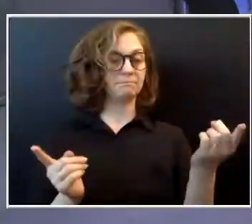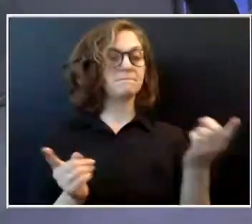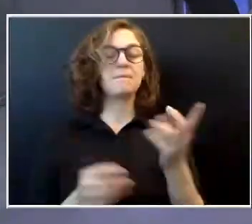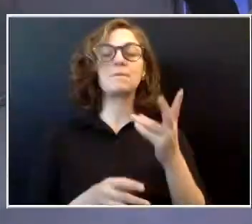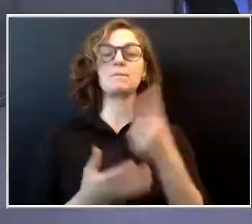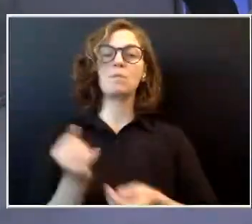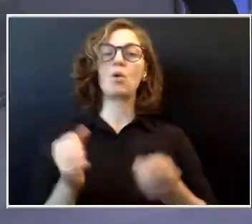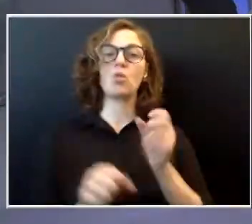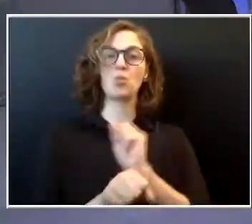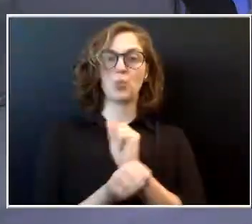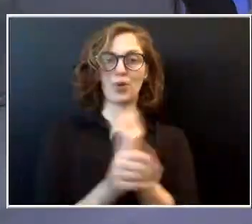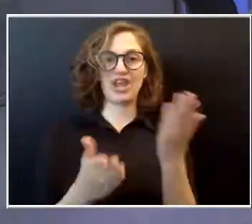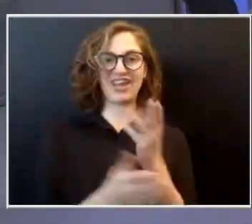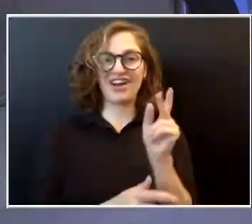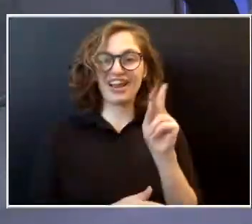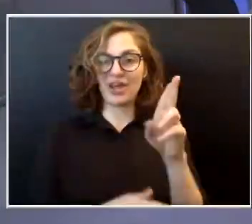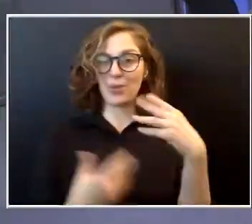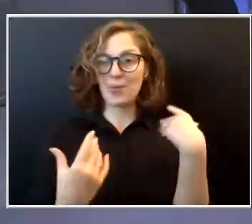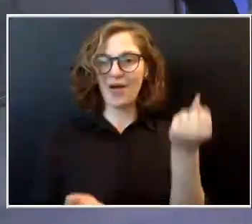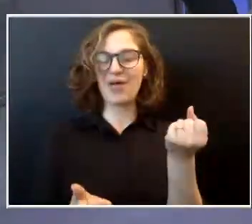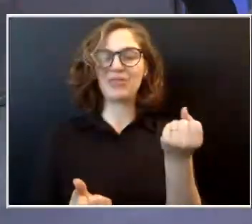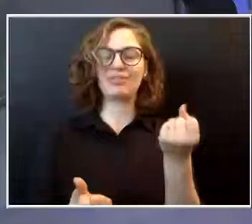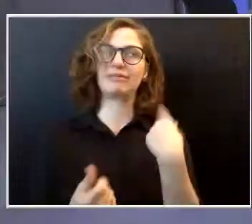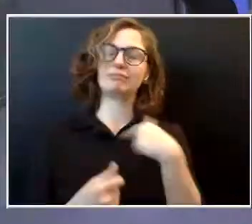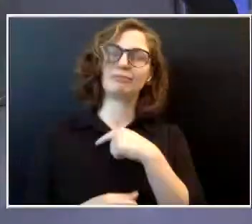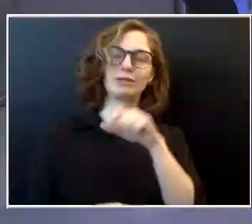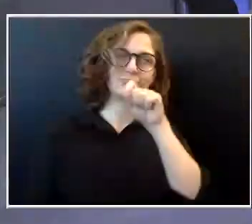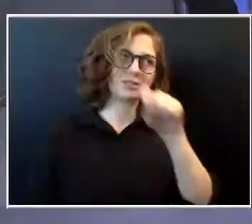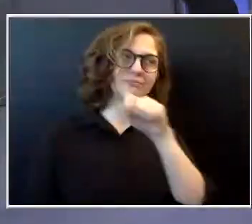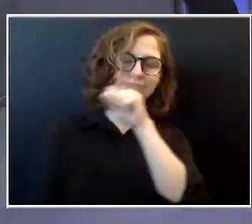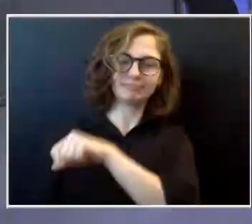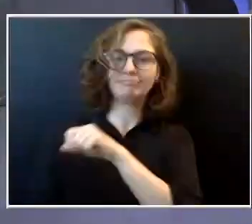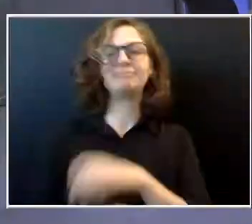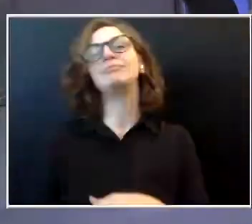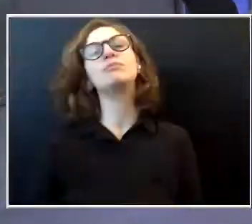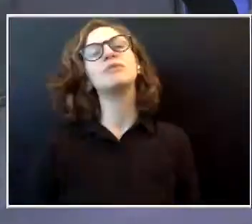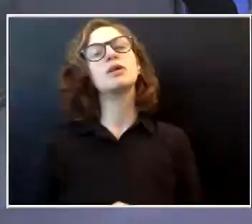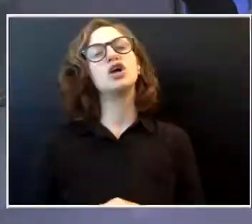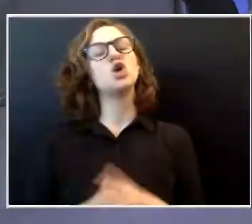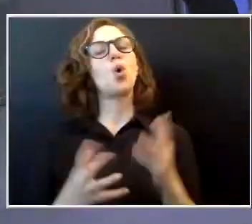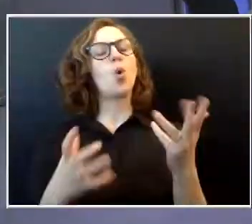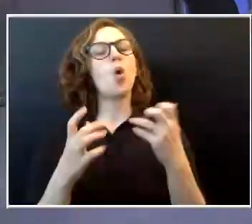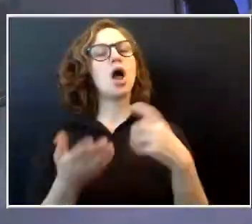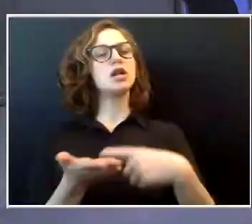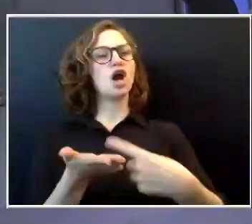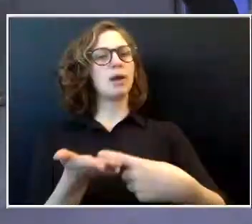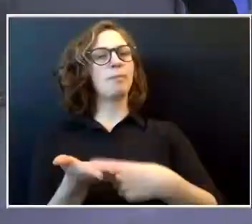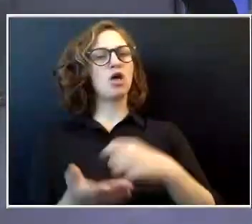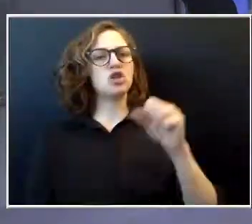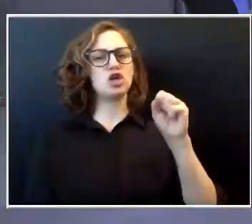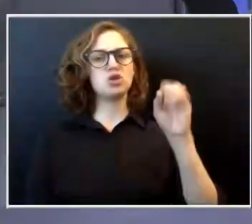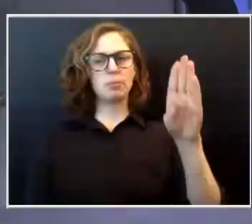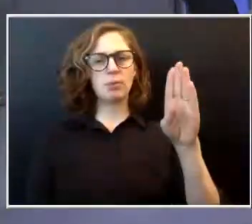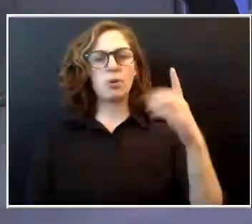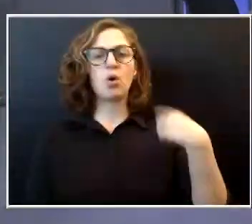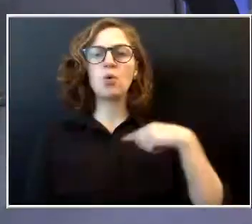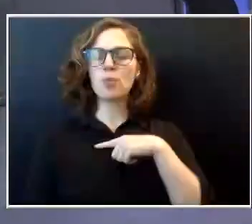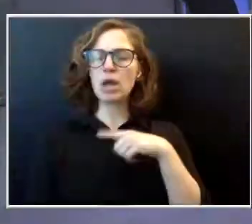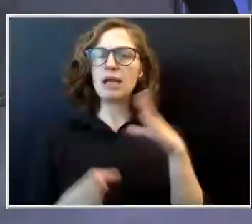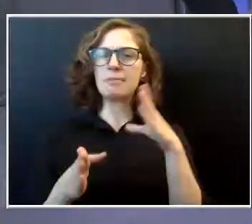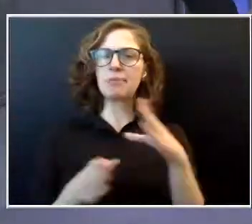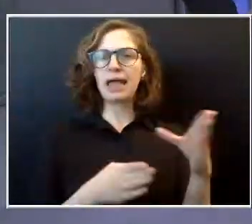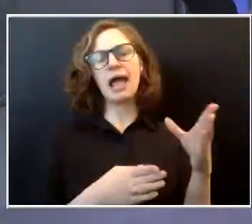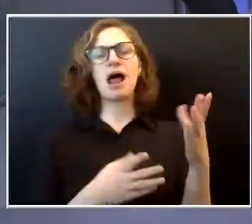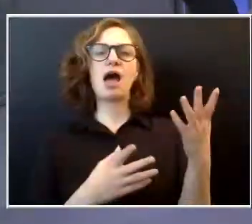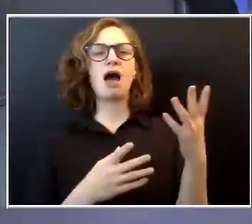them. They're friends of the show. So want to talk about the Super Bowl. Before we get to, we were going to do a program on heartbreak and love and the heart,